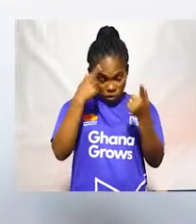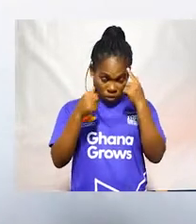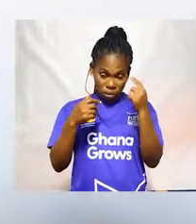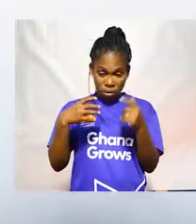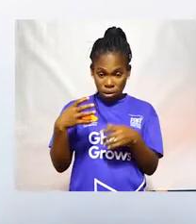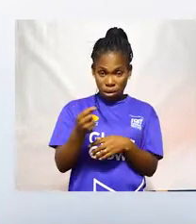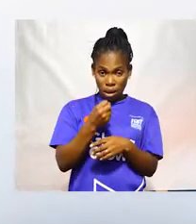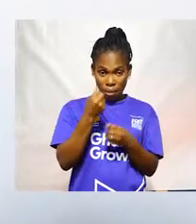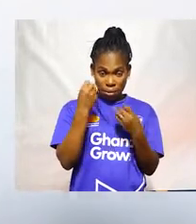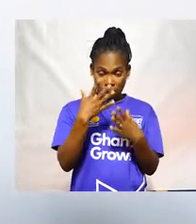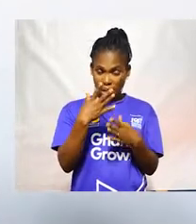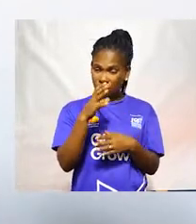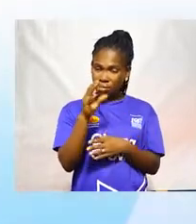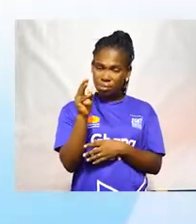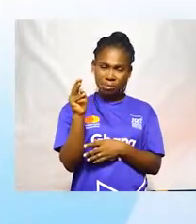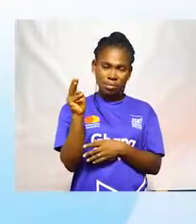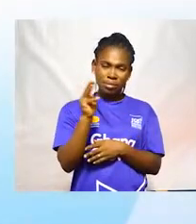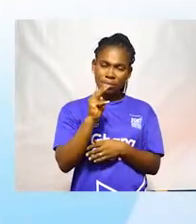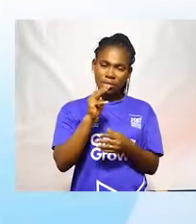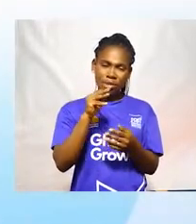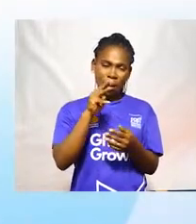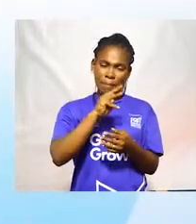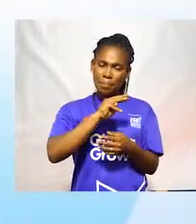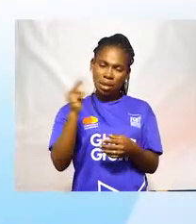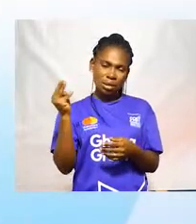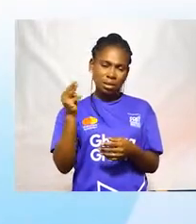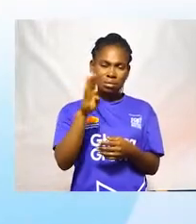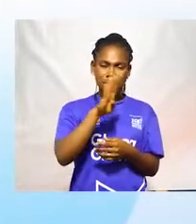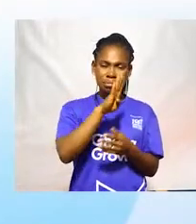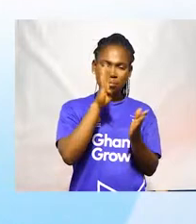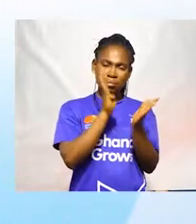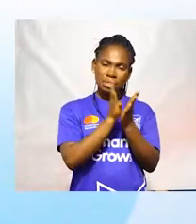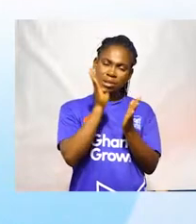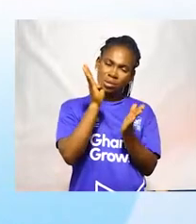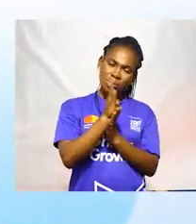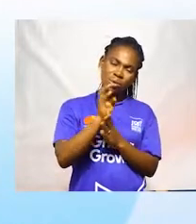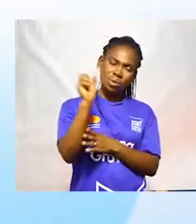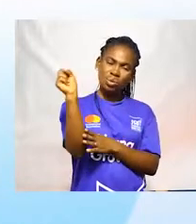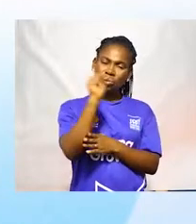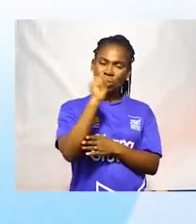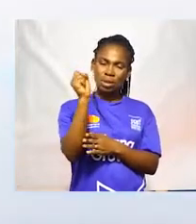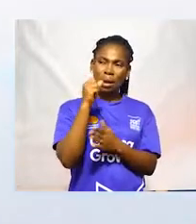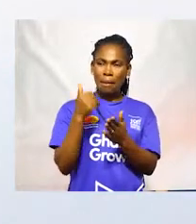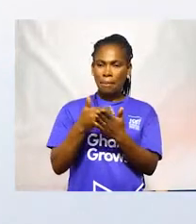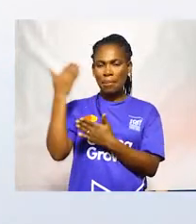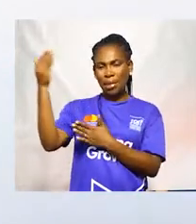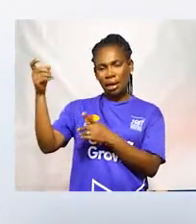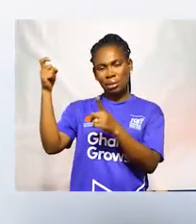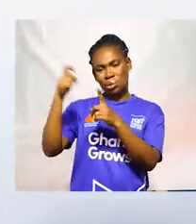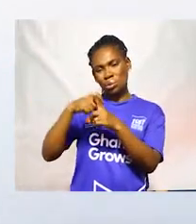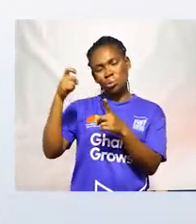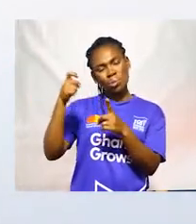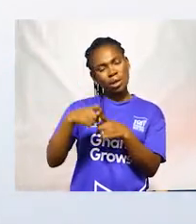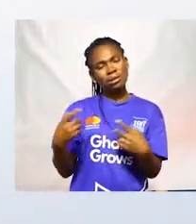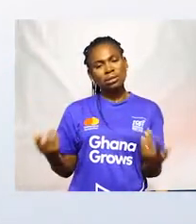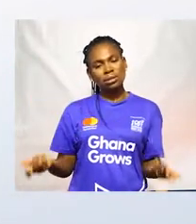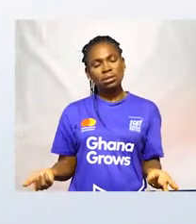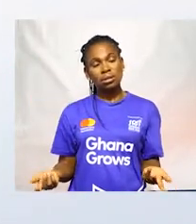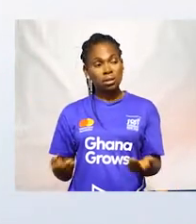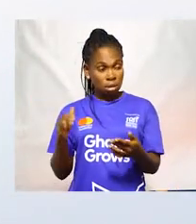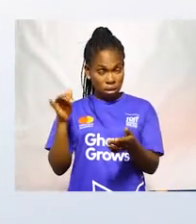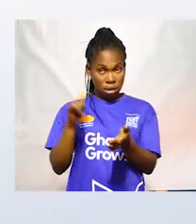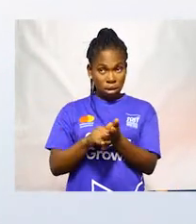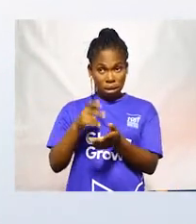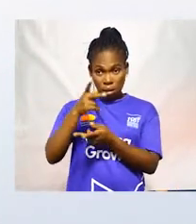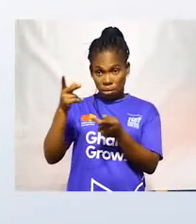of millions or billions of dollars in buying rice, and these people, their